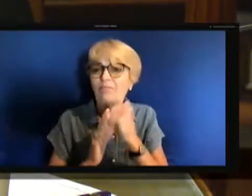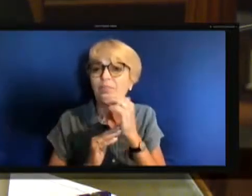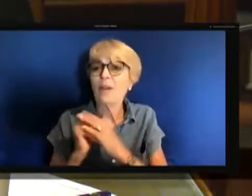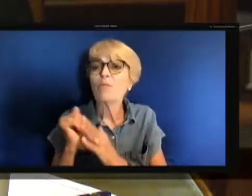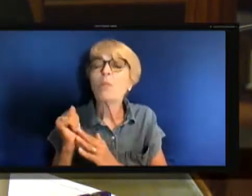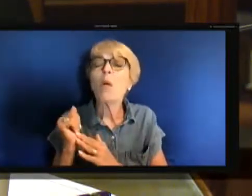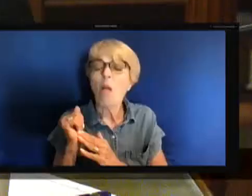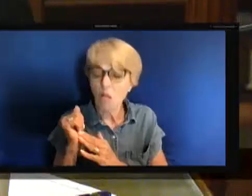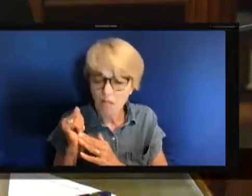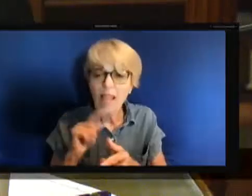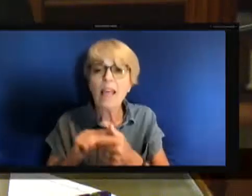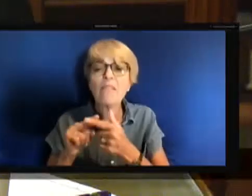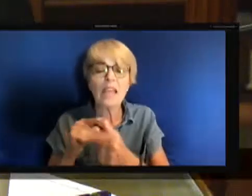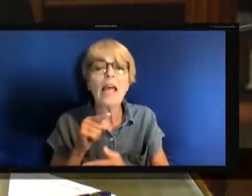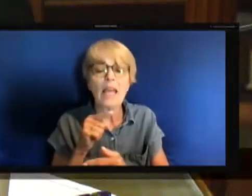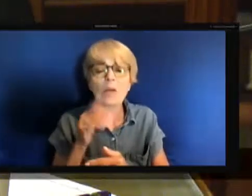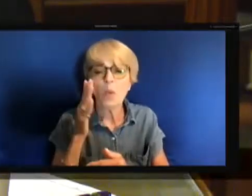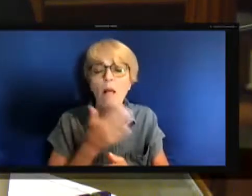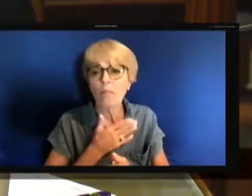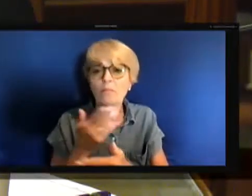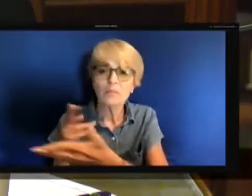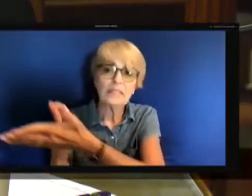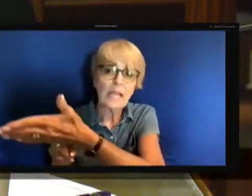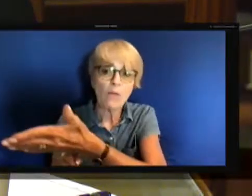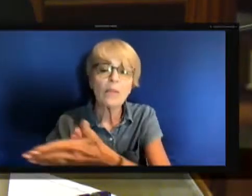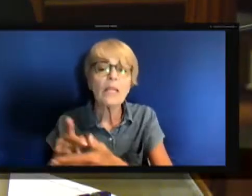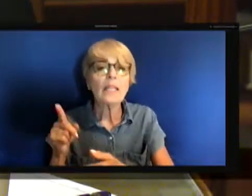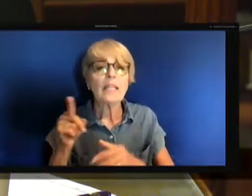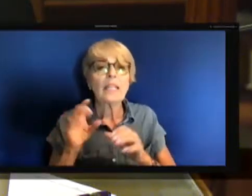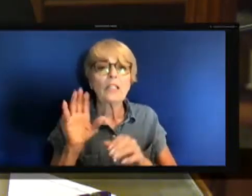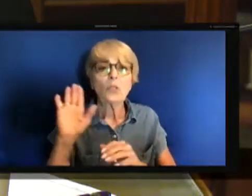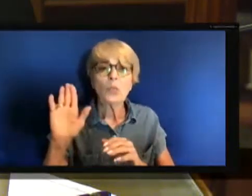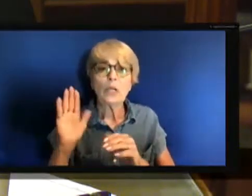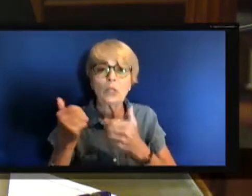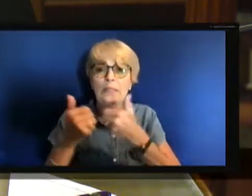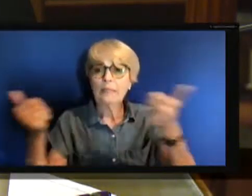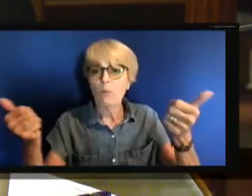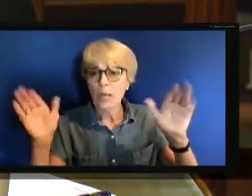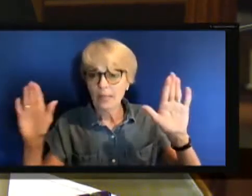will sign off. So they do their own separate